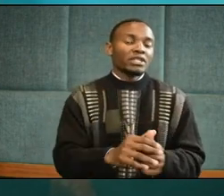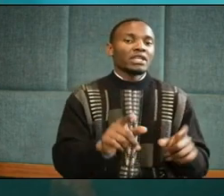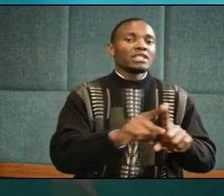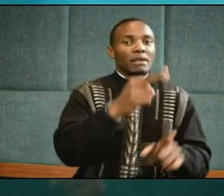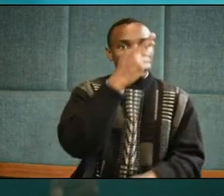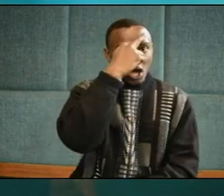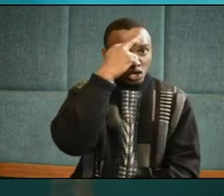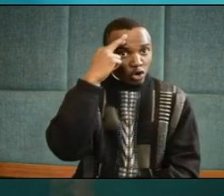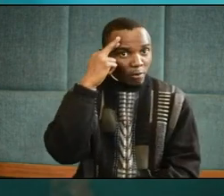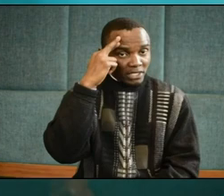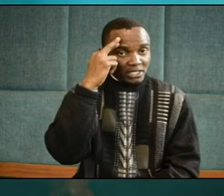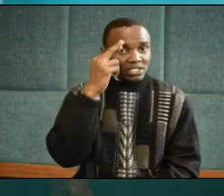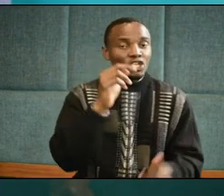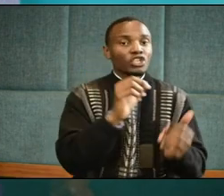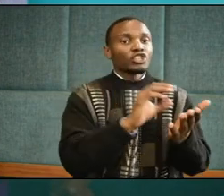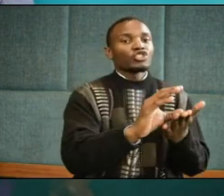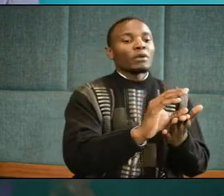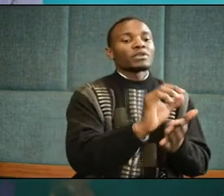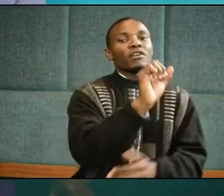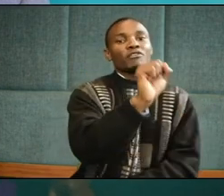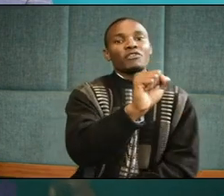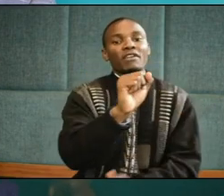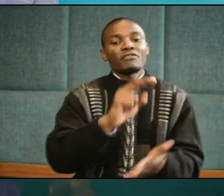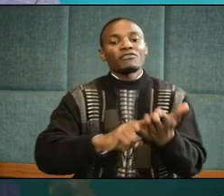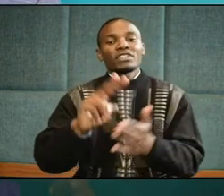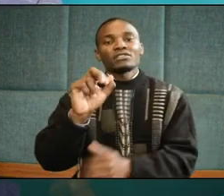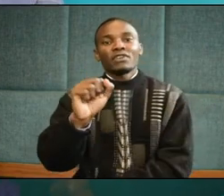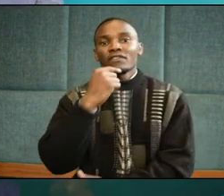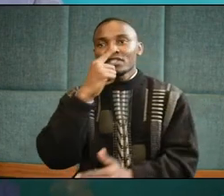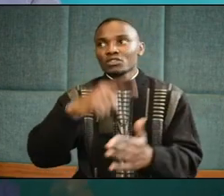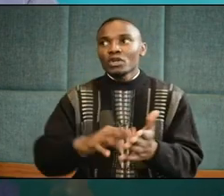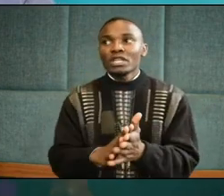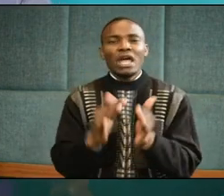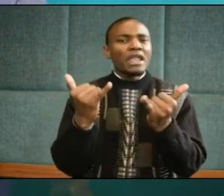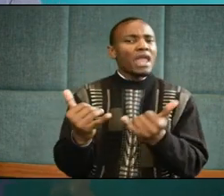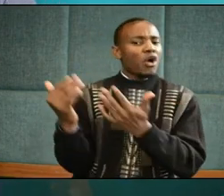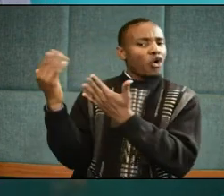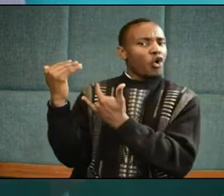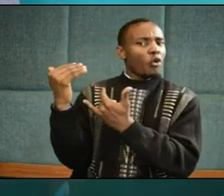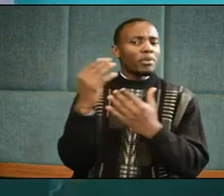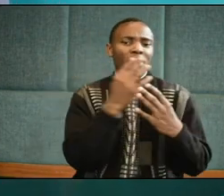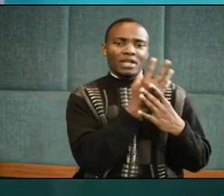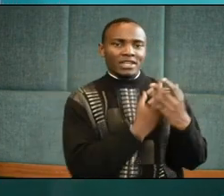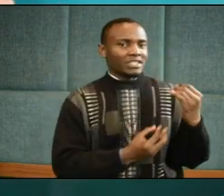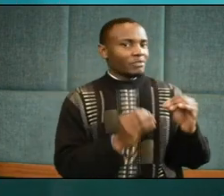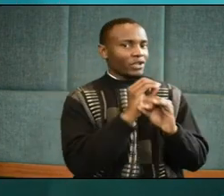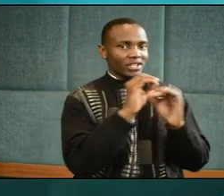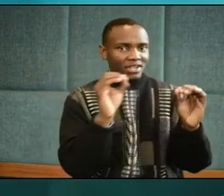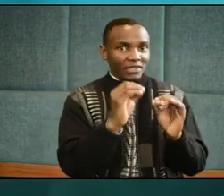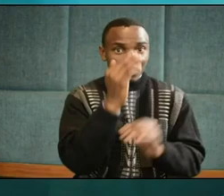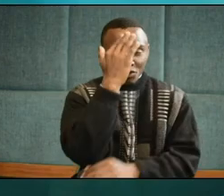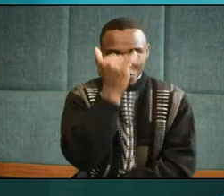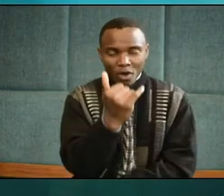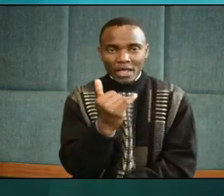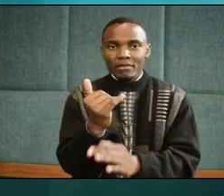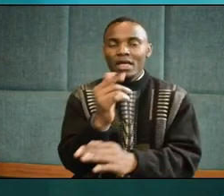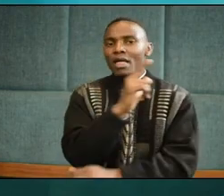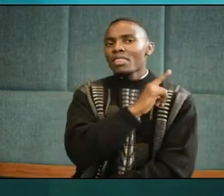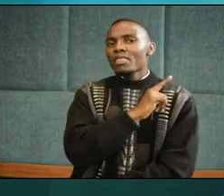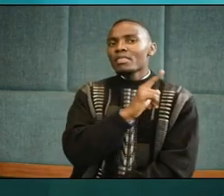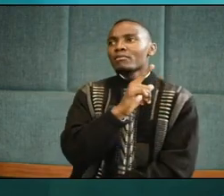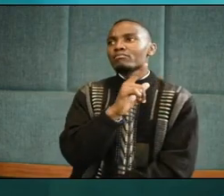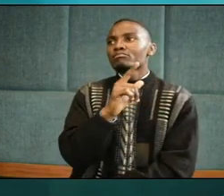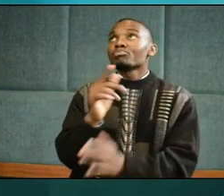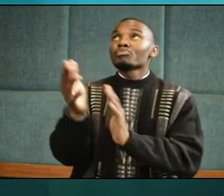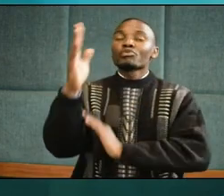5:5 says, now hope does not disappoint, because the love of God has been poured out